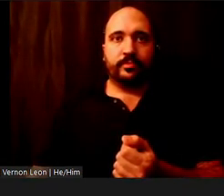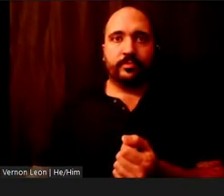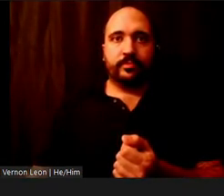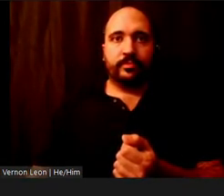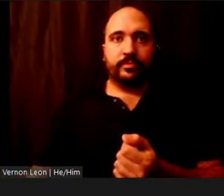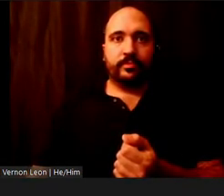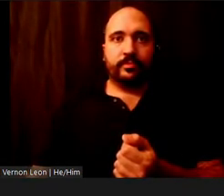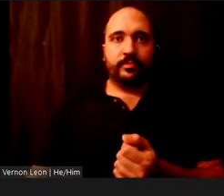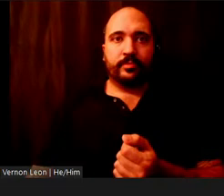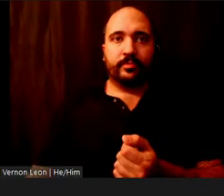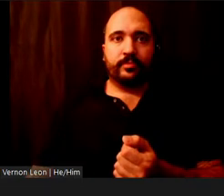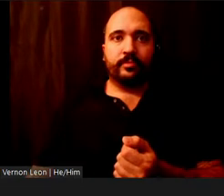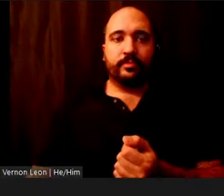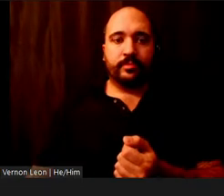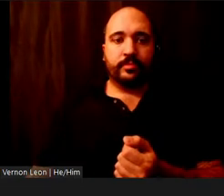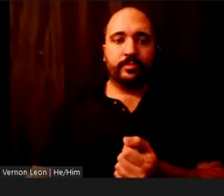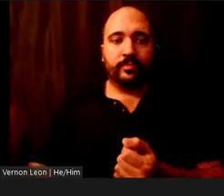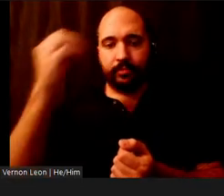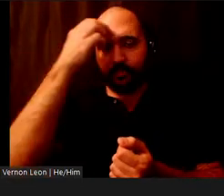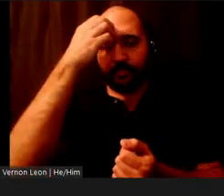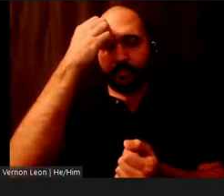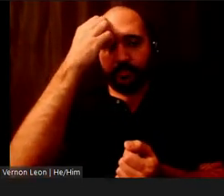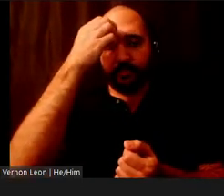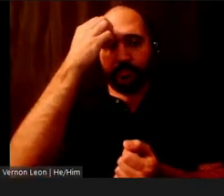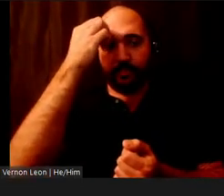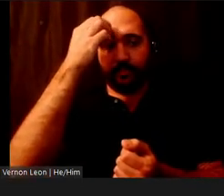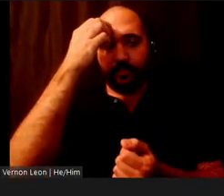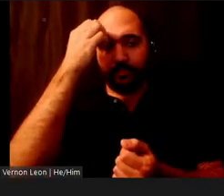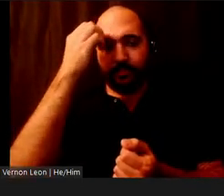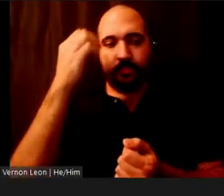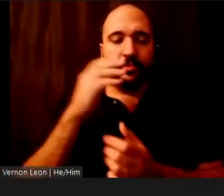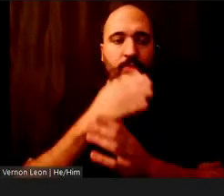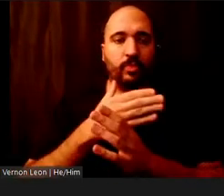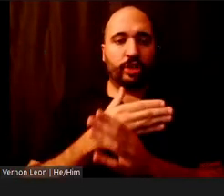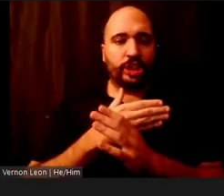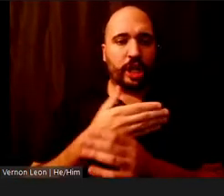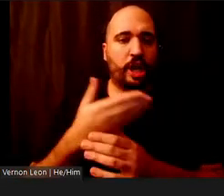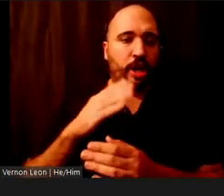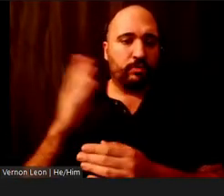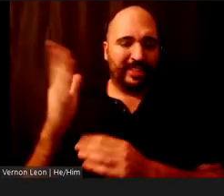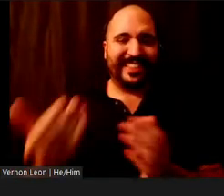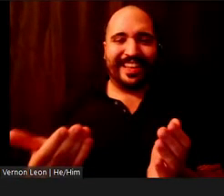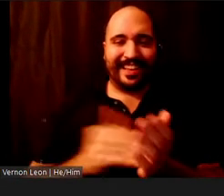We will now share again our presentation on the central business district tolling program.